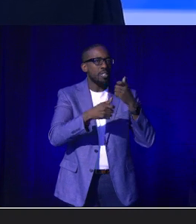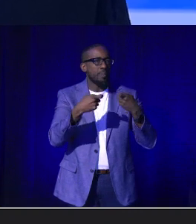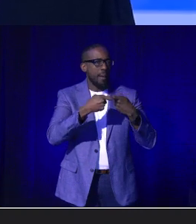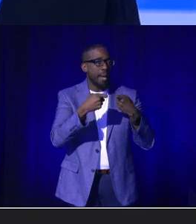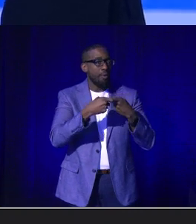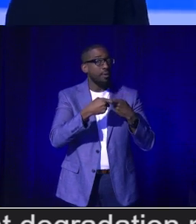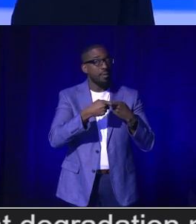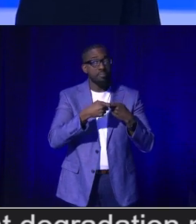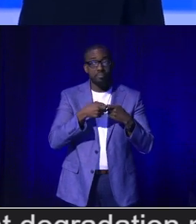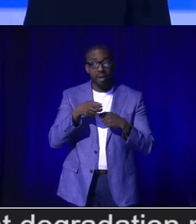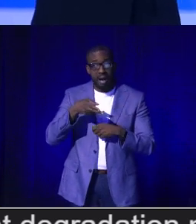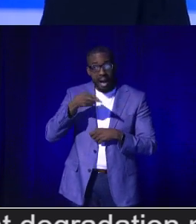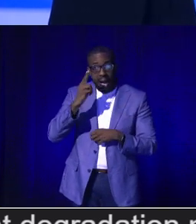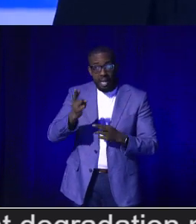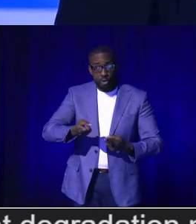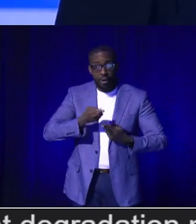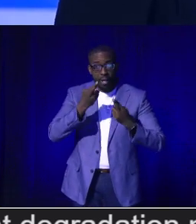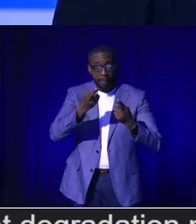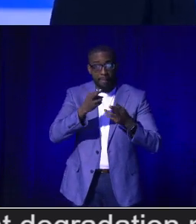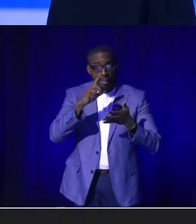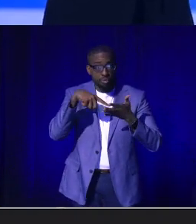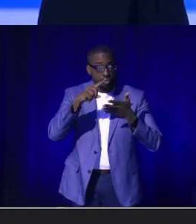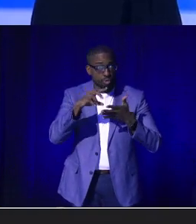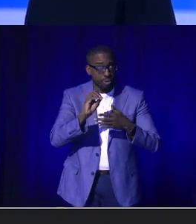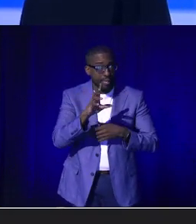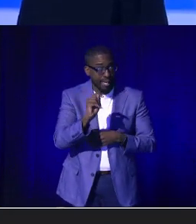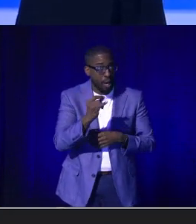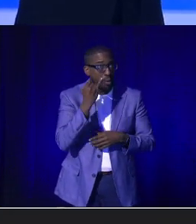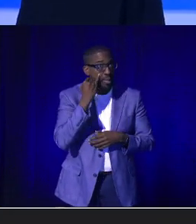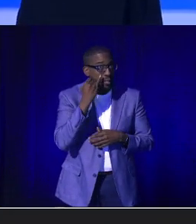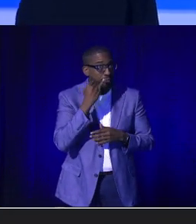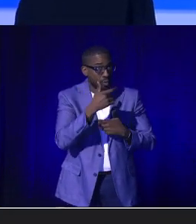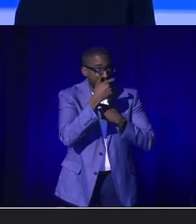check it out if you're interested in battery research.